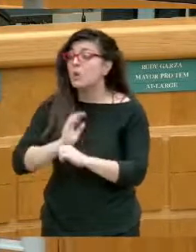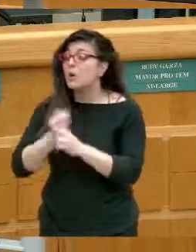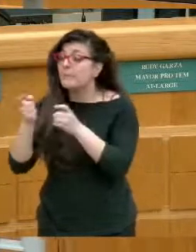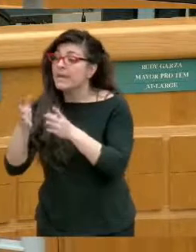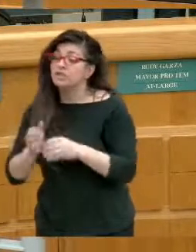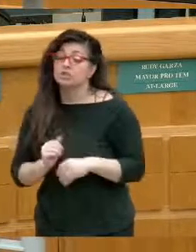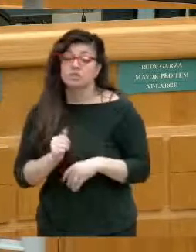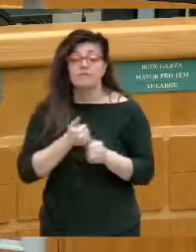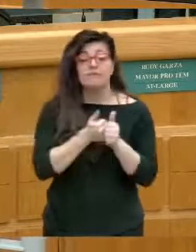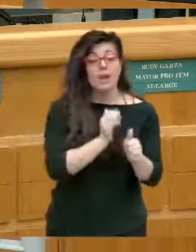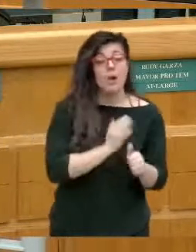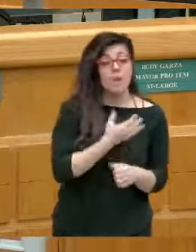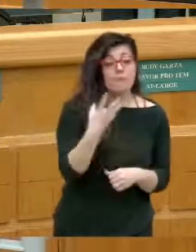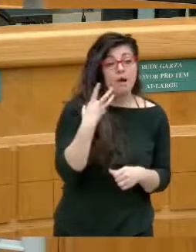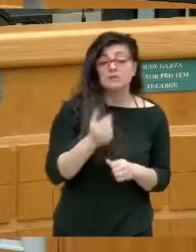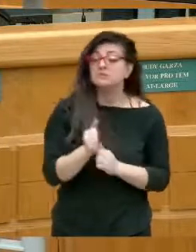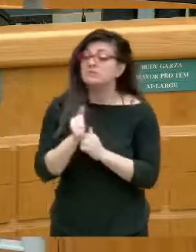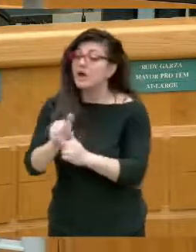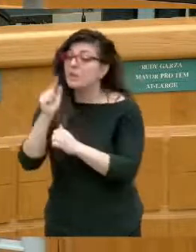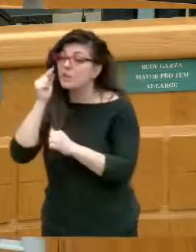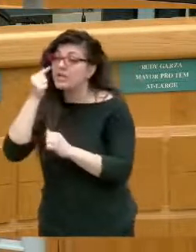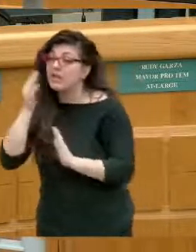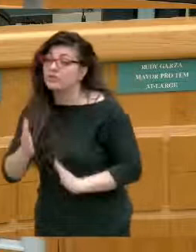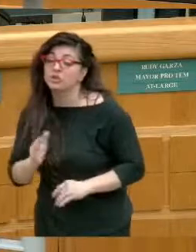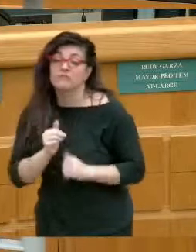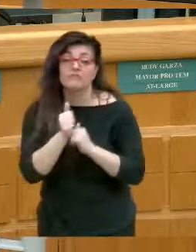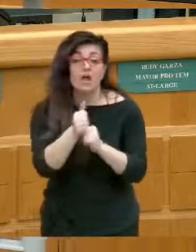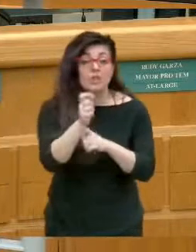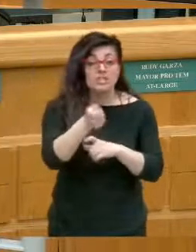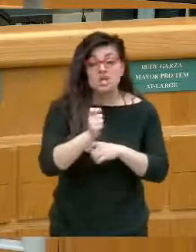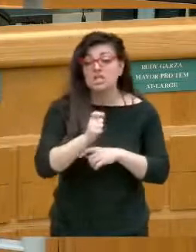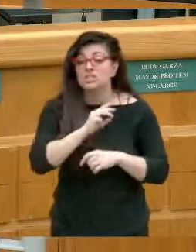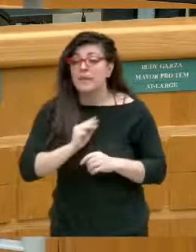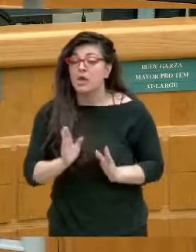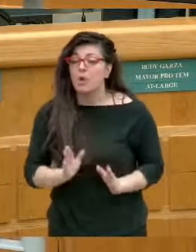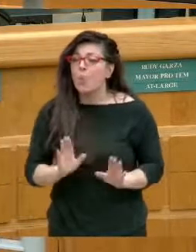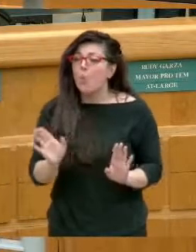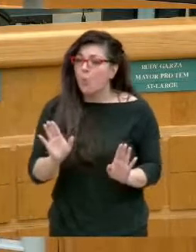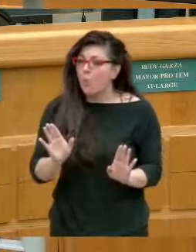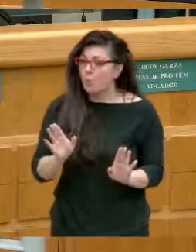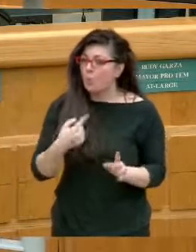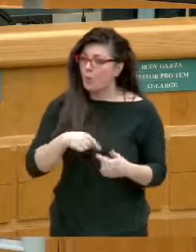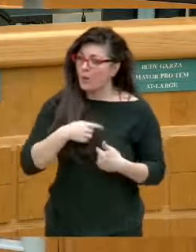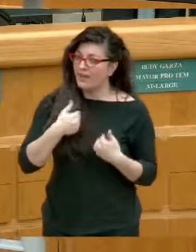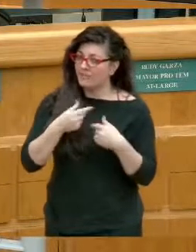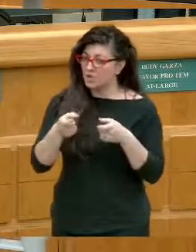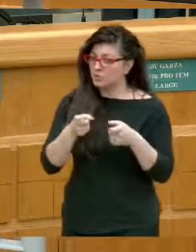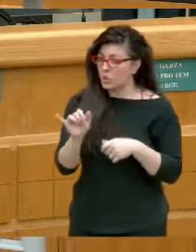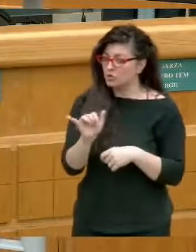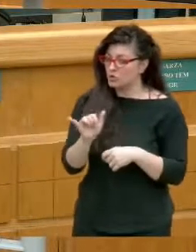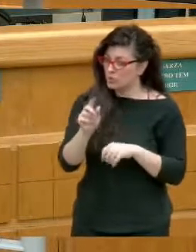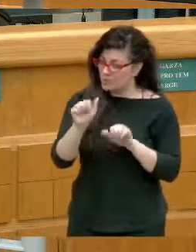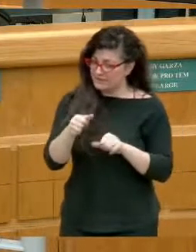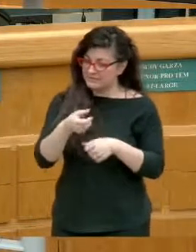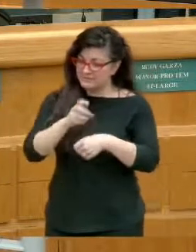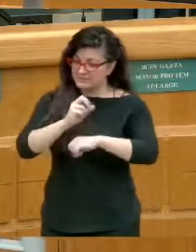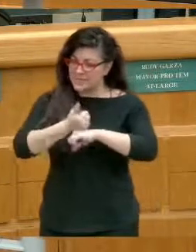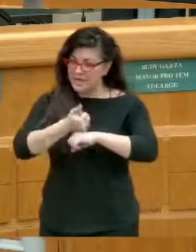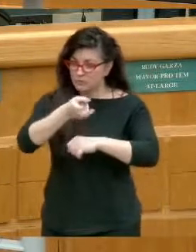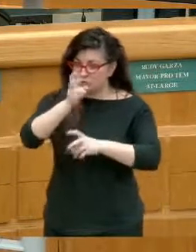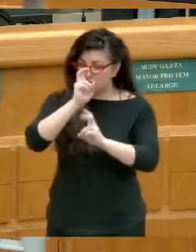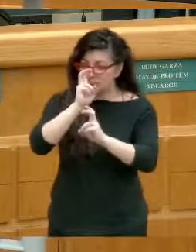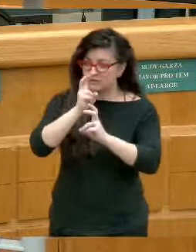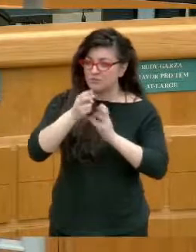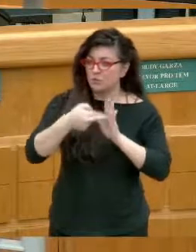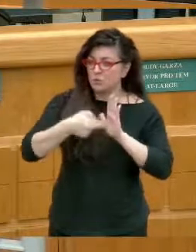governor or the judge or the mayor. They certainly have their roles to play. And I think that they're doing it, but we